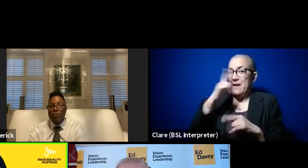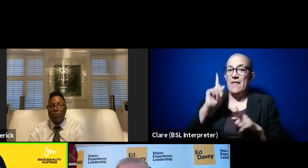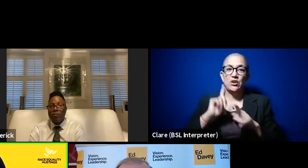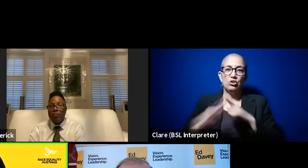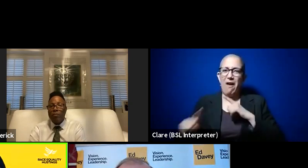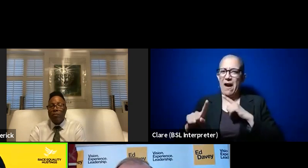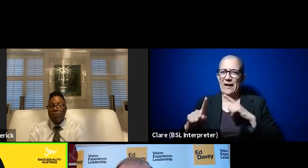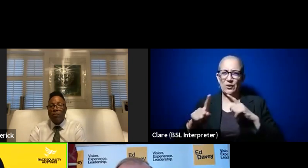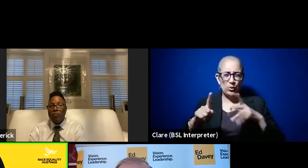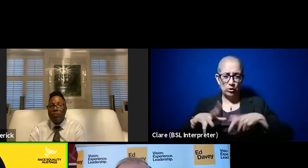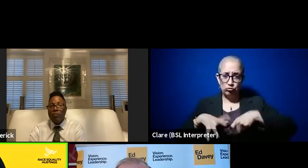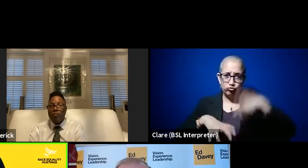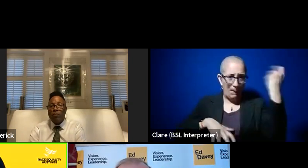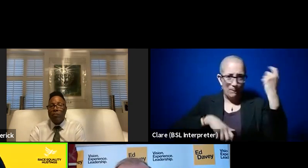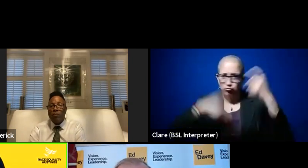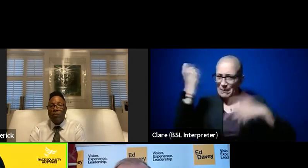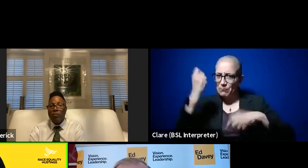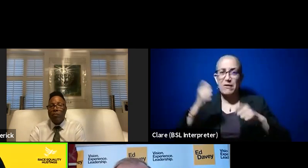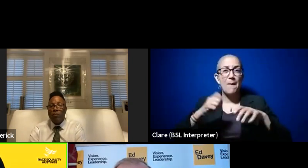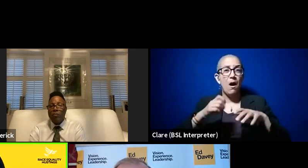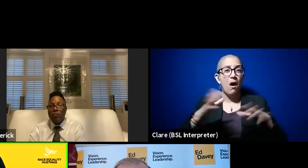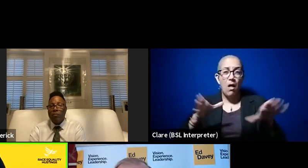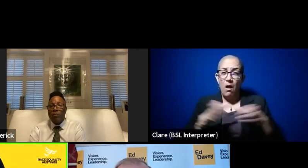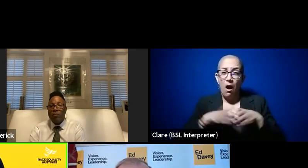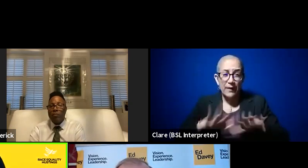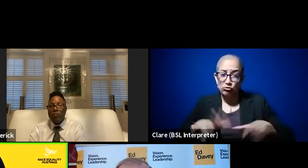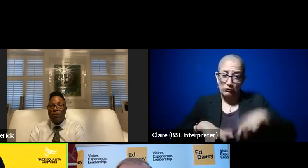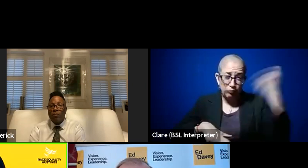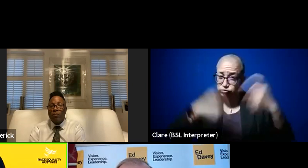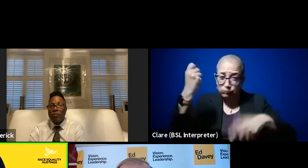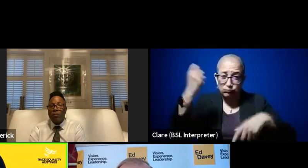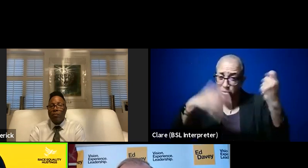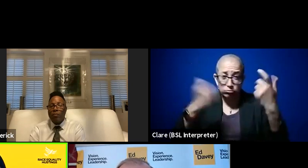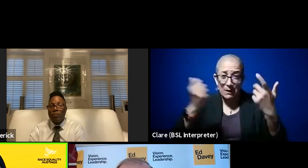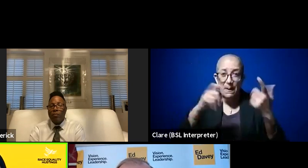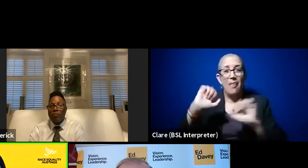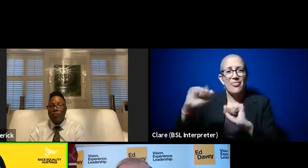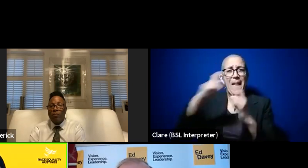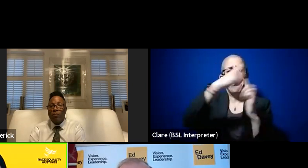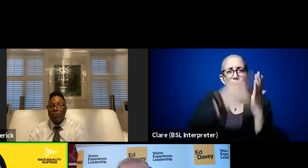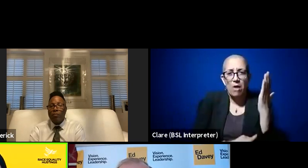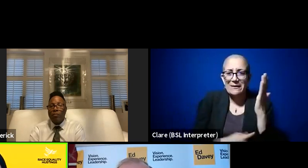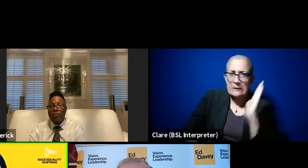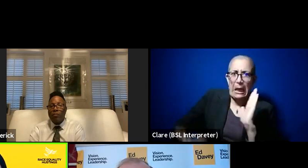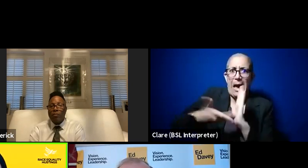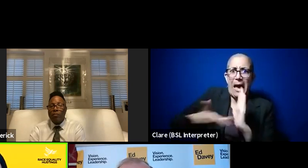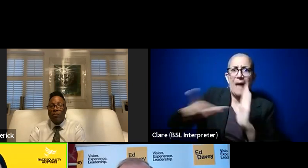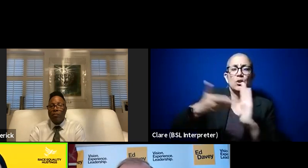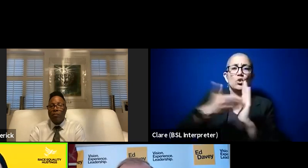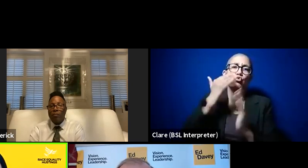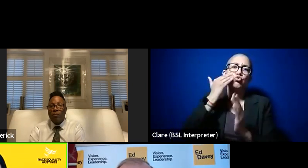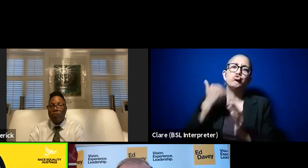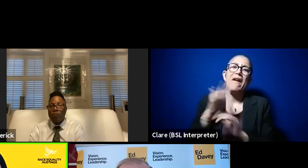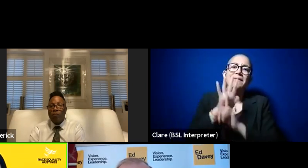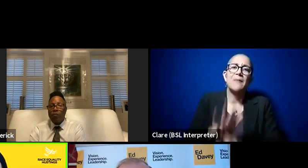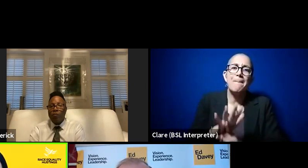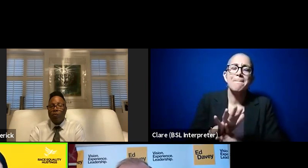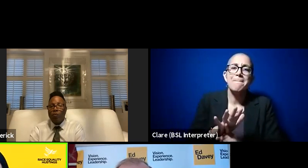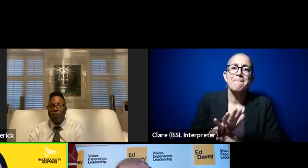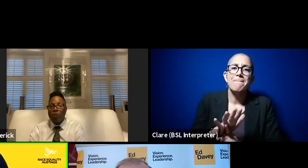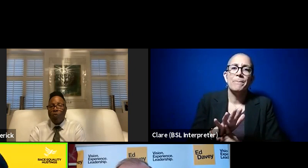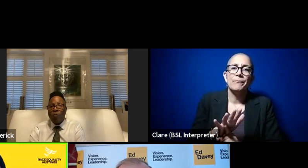country piece by piece with policies that continue to frankly fuel racism. And there is a place for